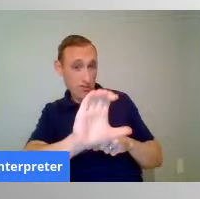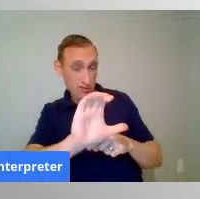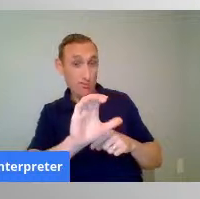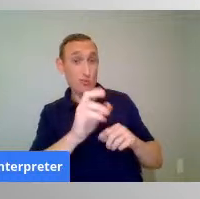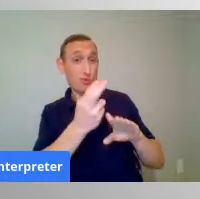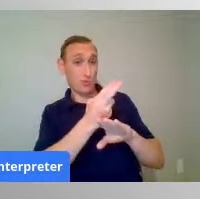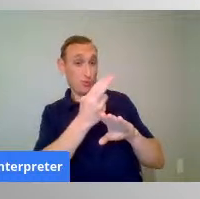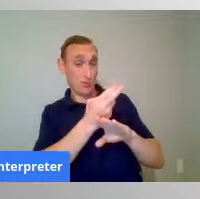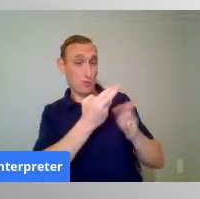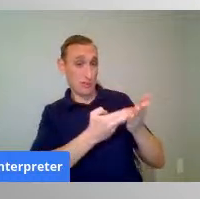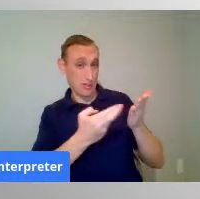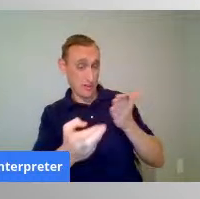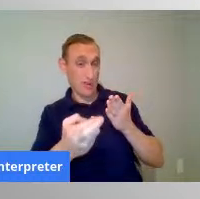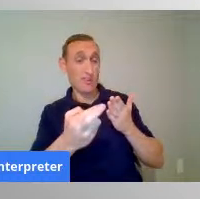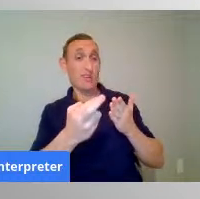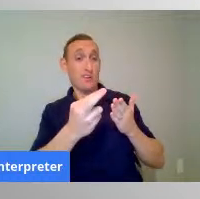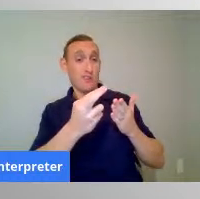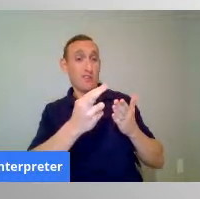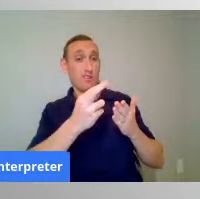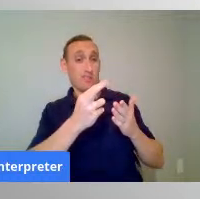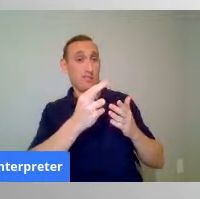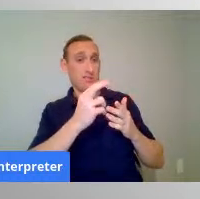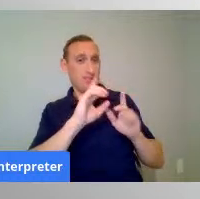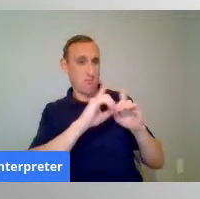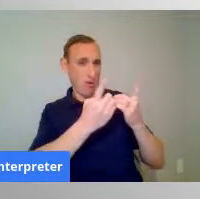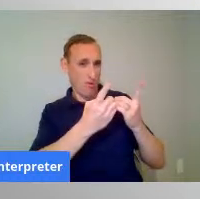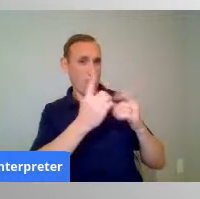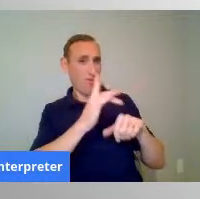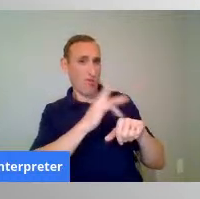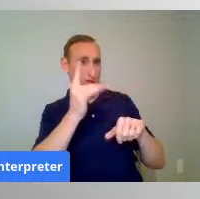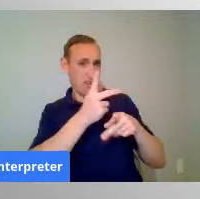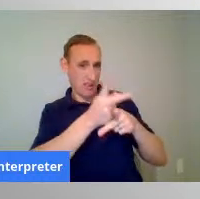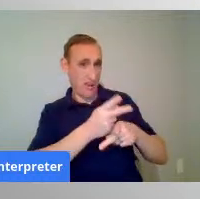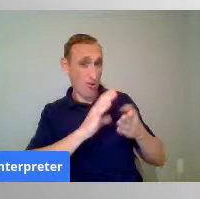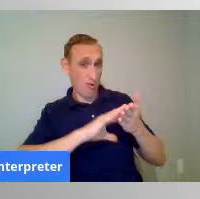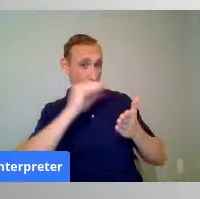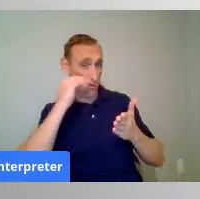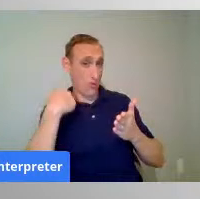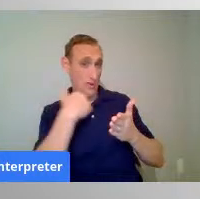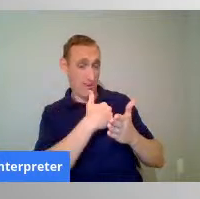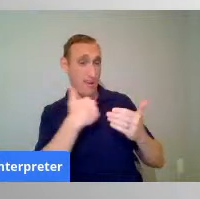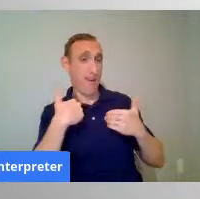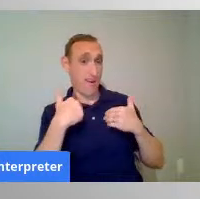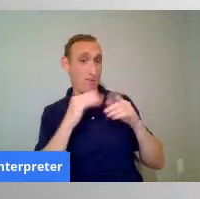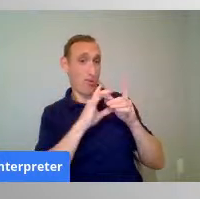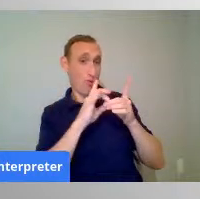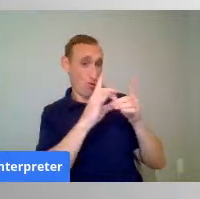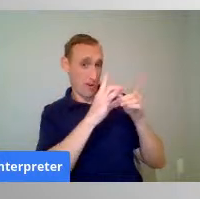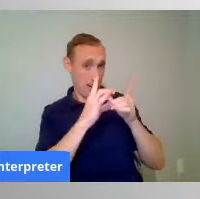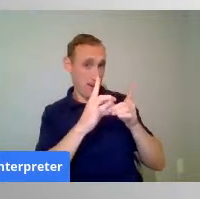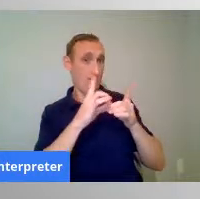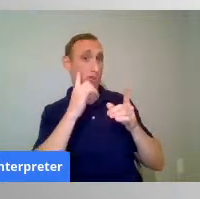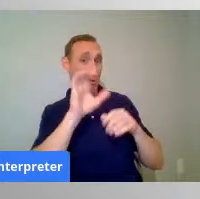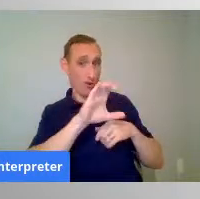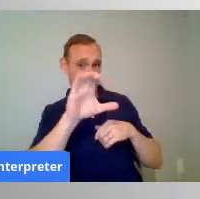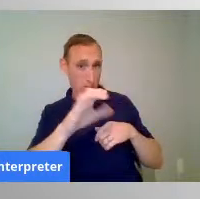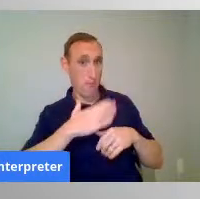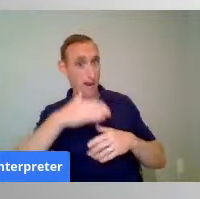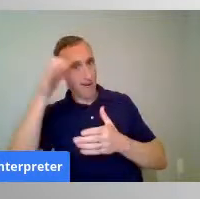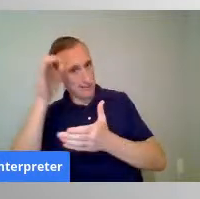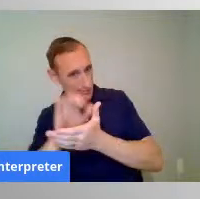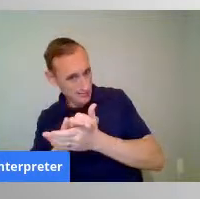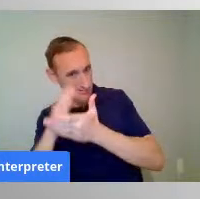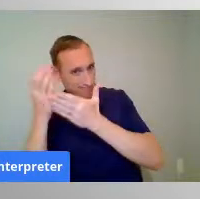the Department of Early Care and Learning, because we do have a community coordinator for Clark County, who's Clayton Adams, my husband.